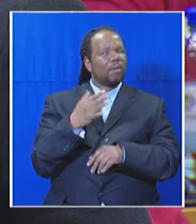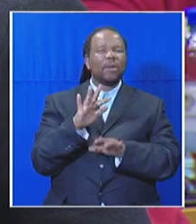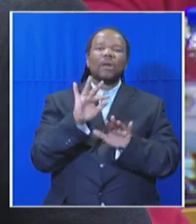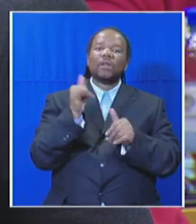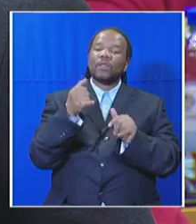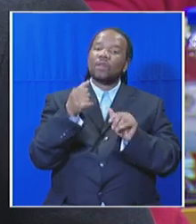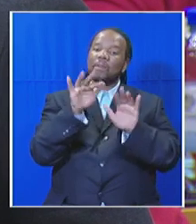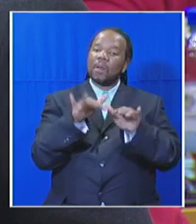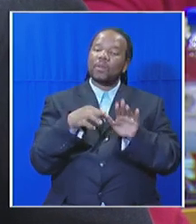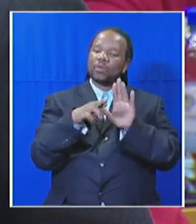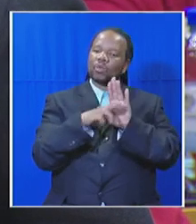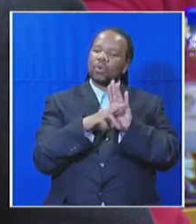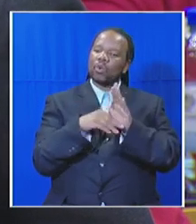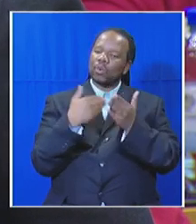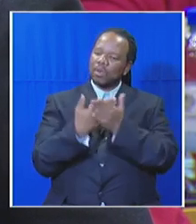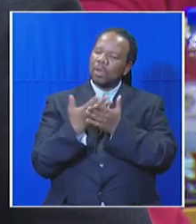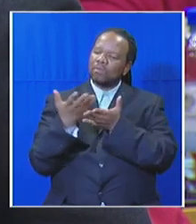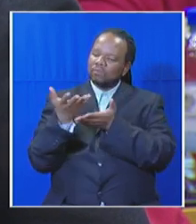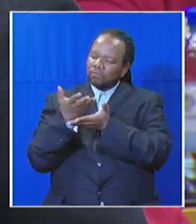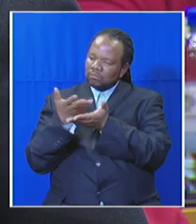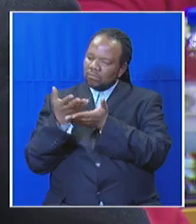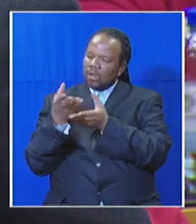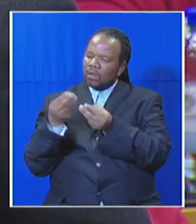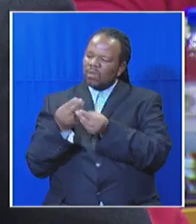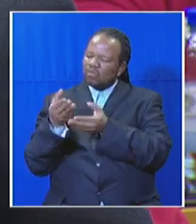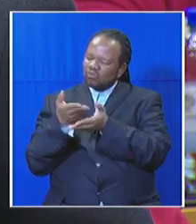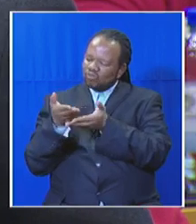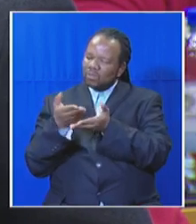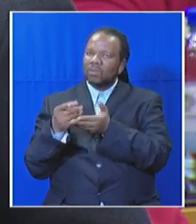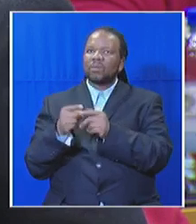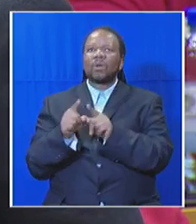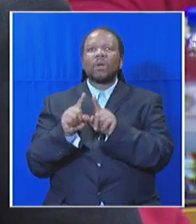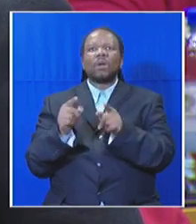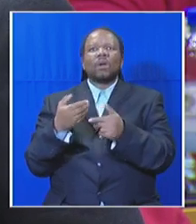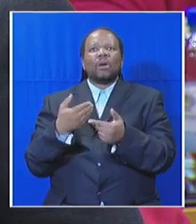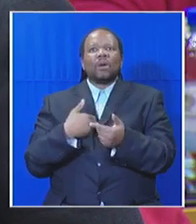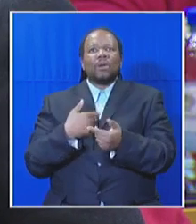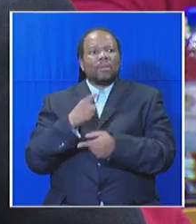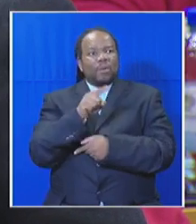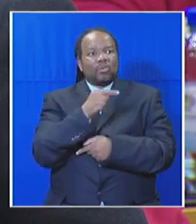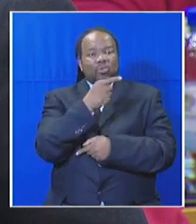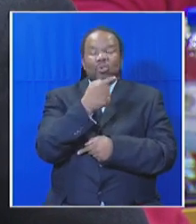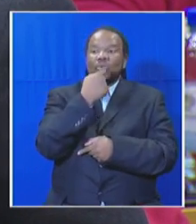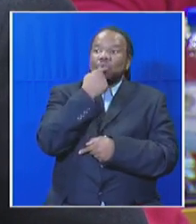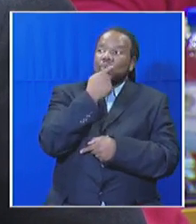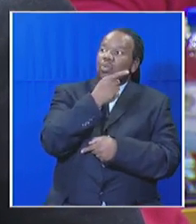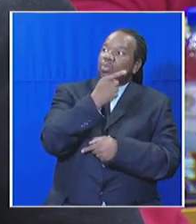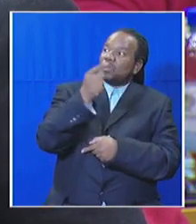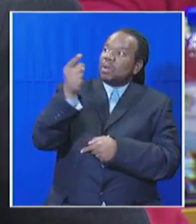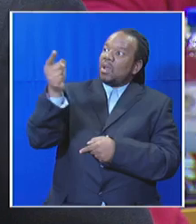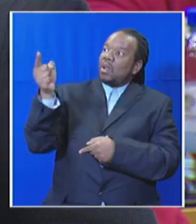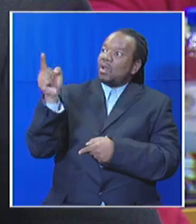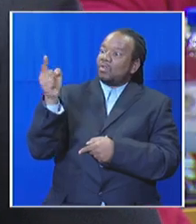converse amongst each other. And that is what we're doing. And you are the ones who must tell us if we're making noise. You have not done so